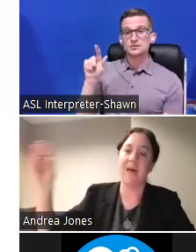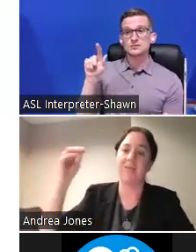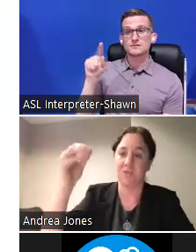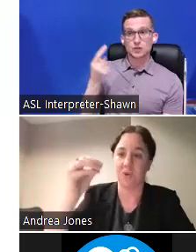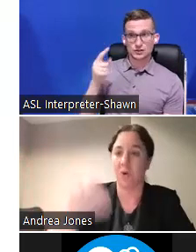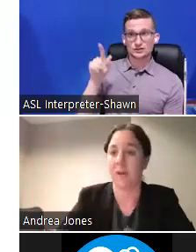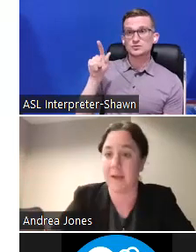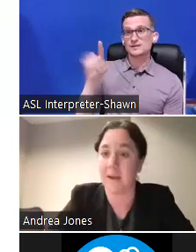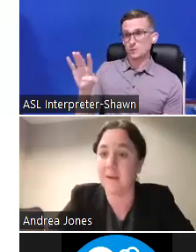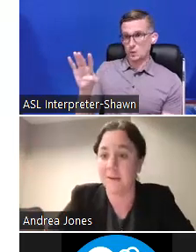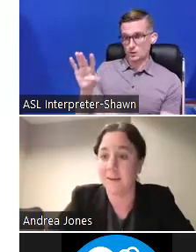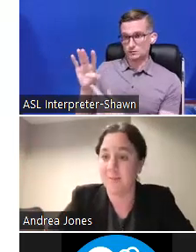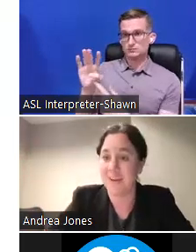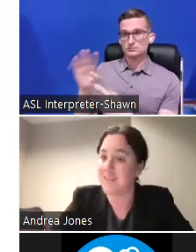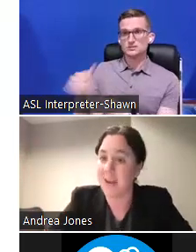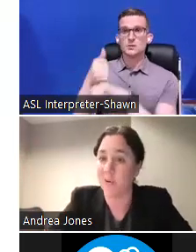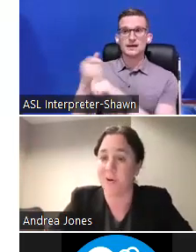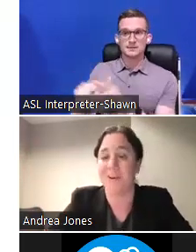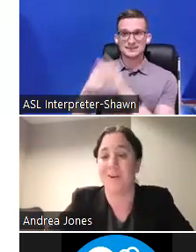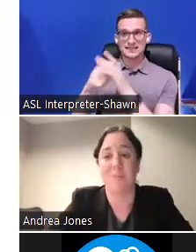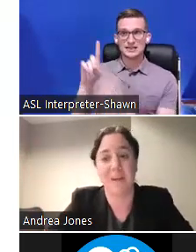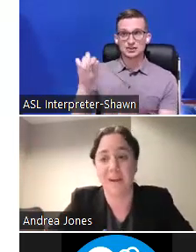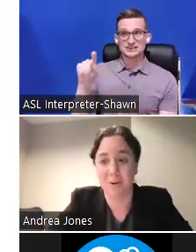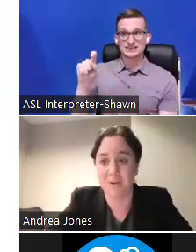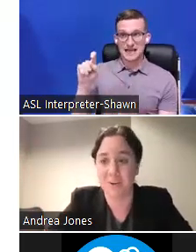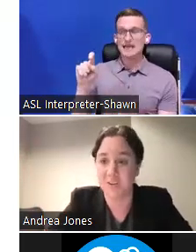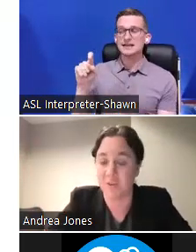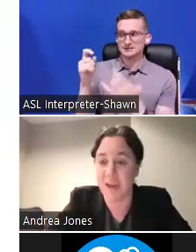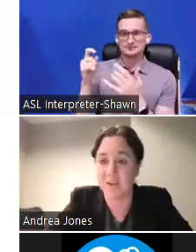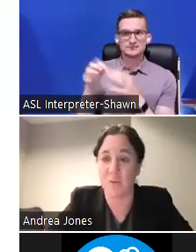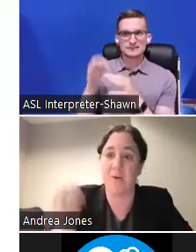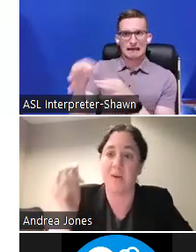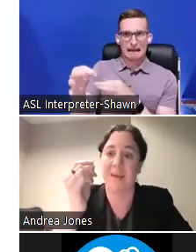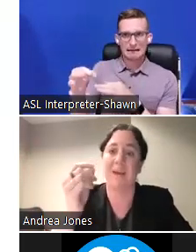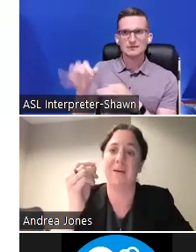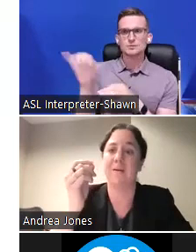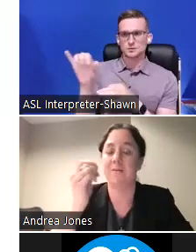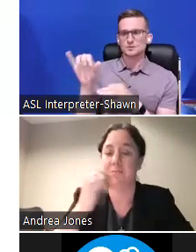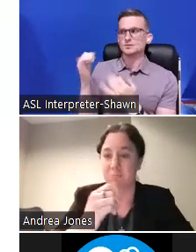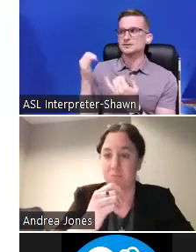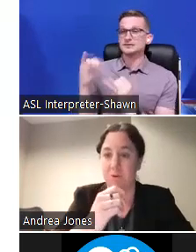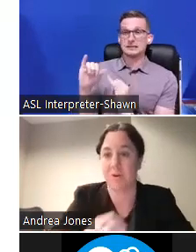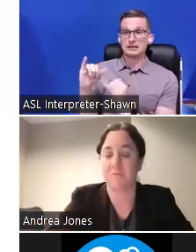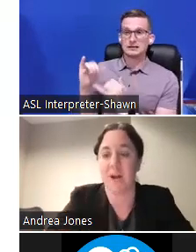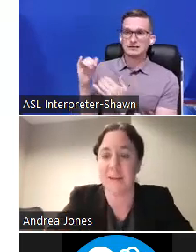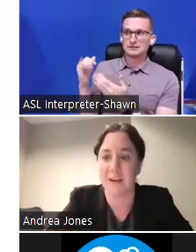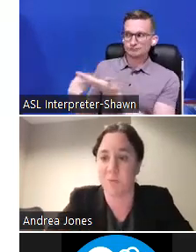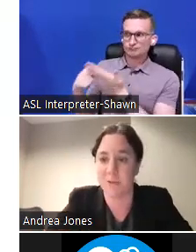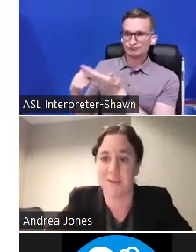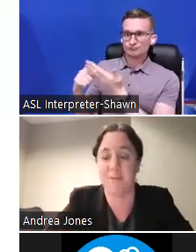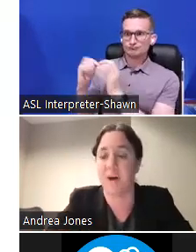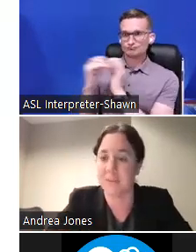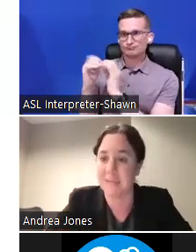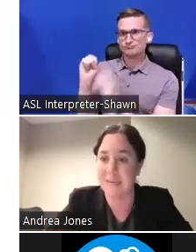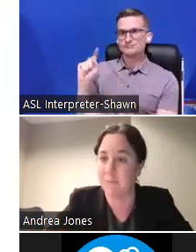of that. Those are currently being stakeholdered, and there are many opportunities for that as well. Again, good contact